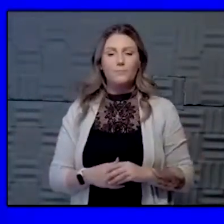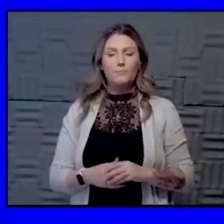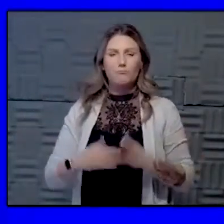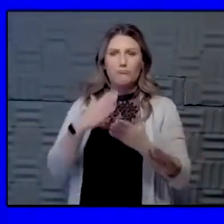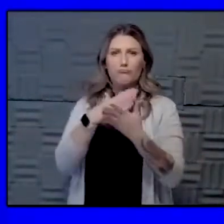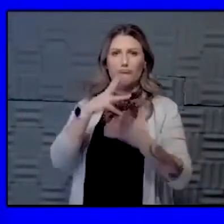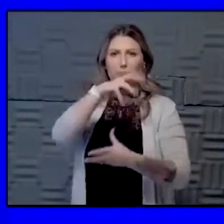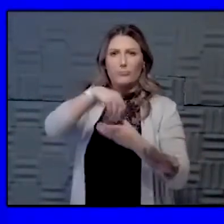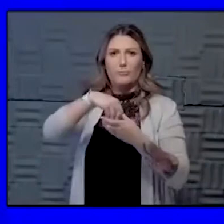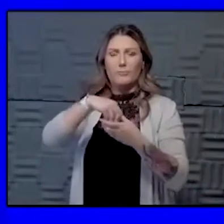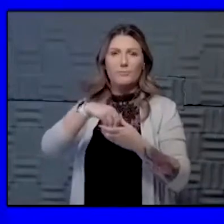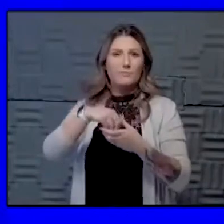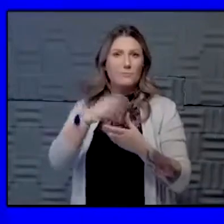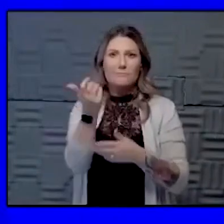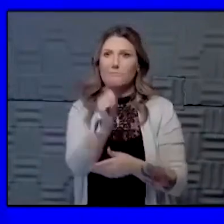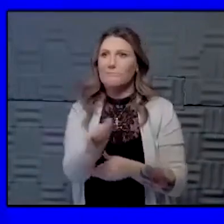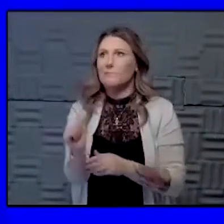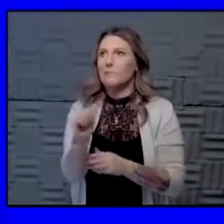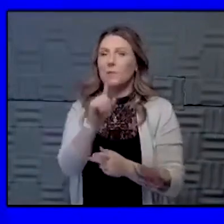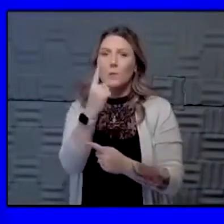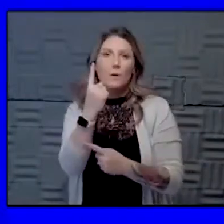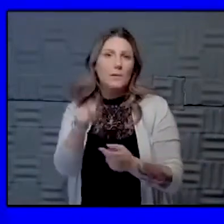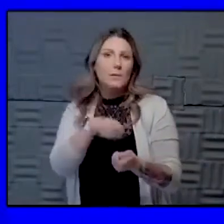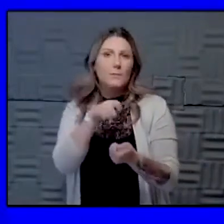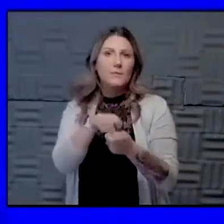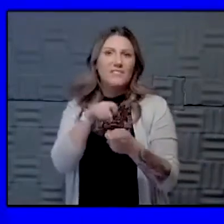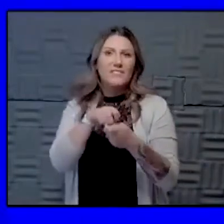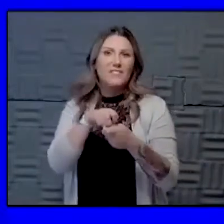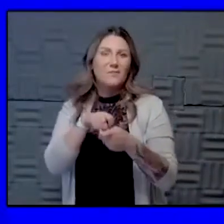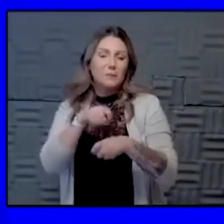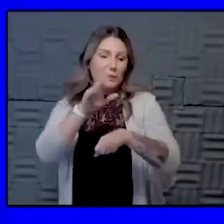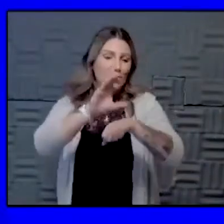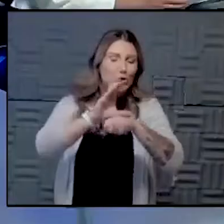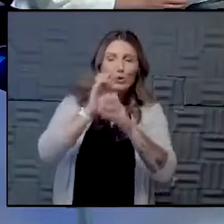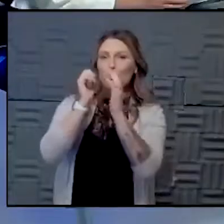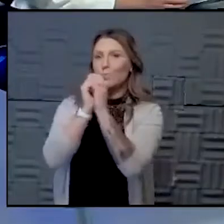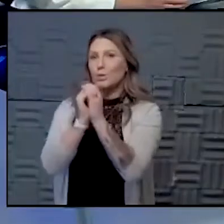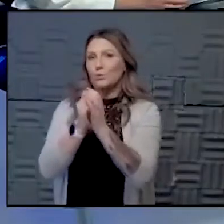components to all of that in any one particular institution or church.